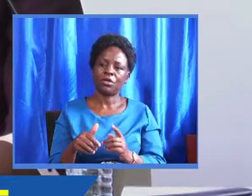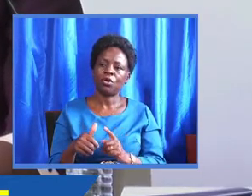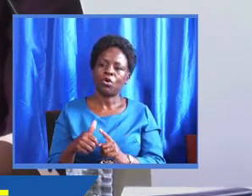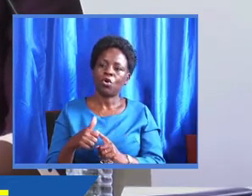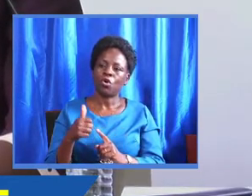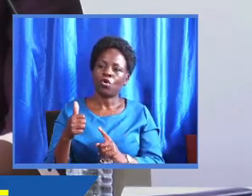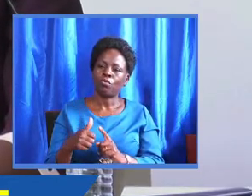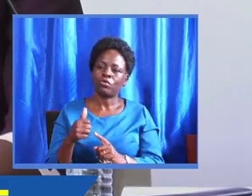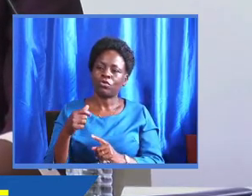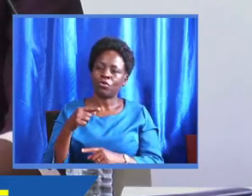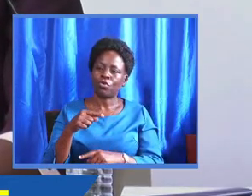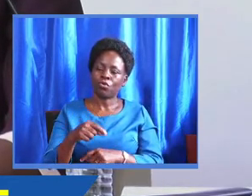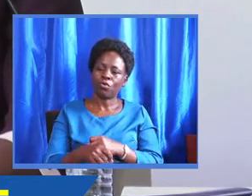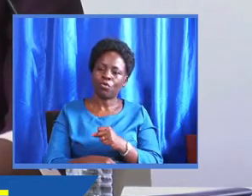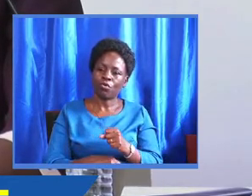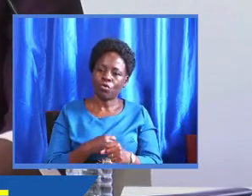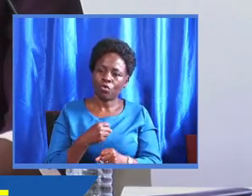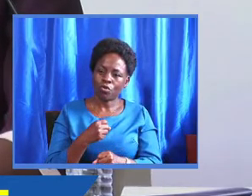guno omwaka